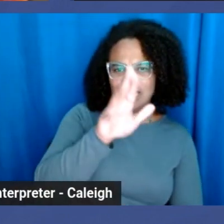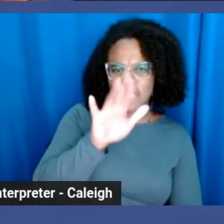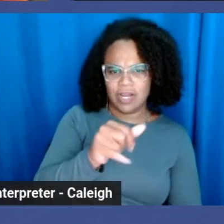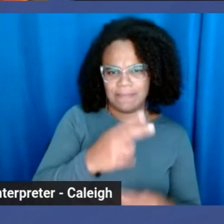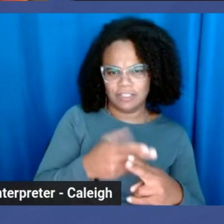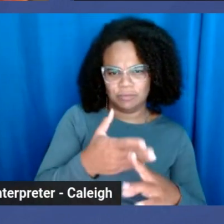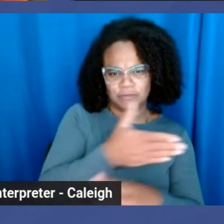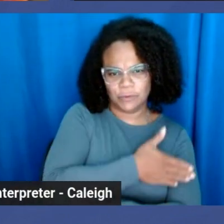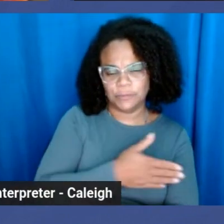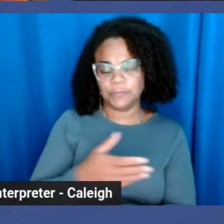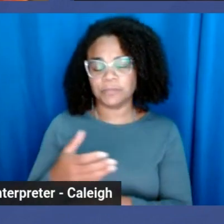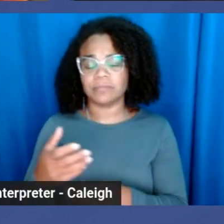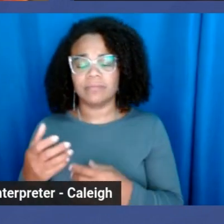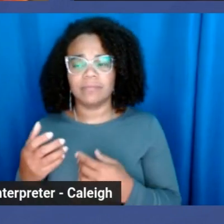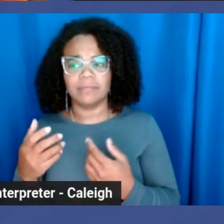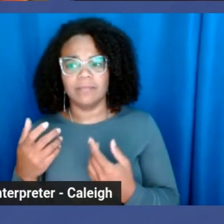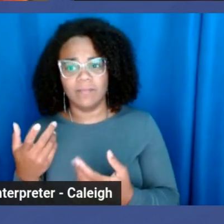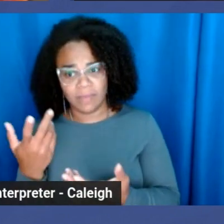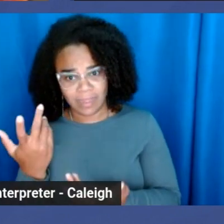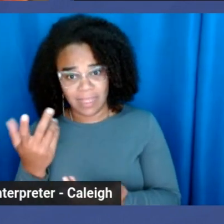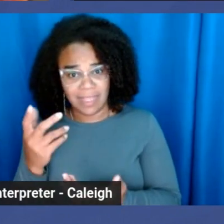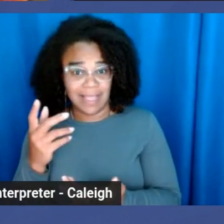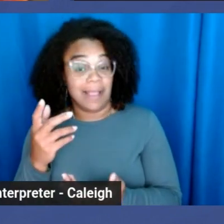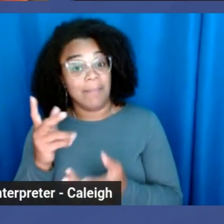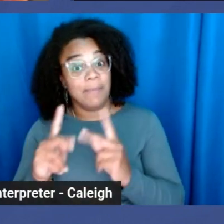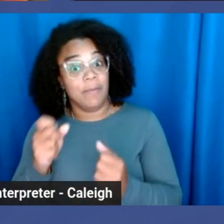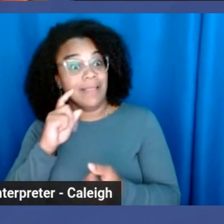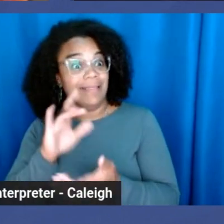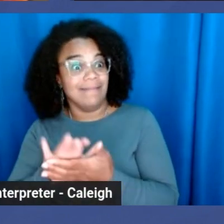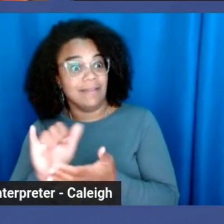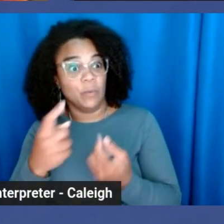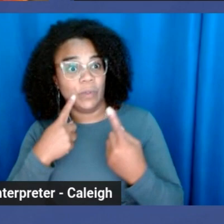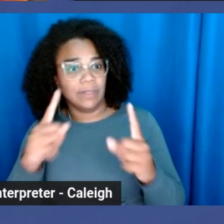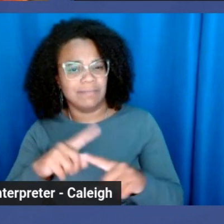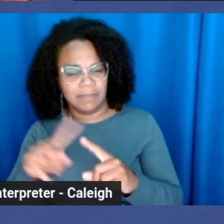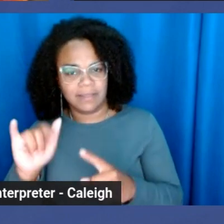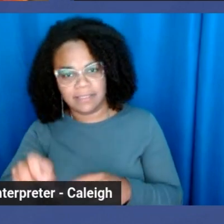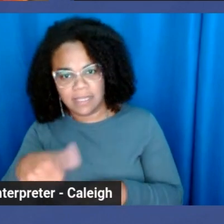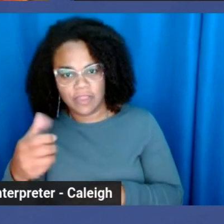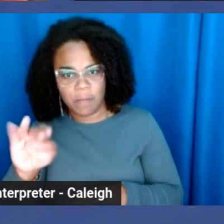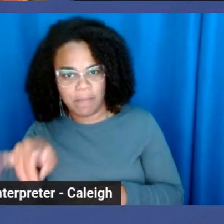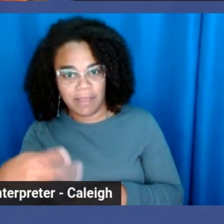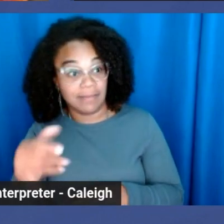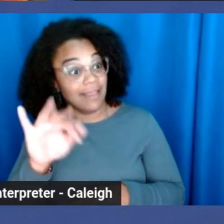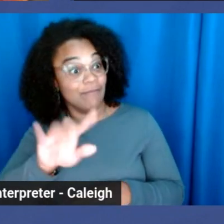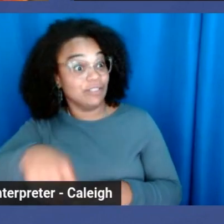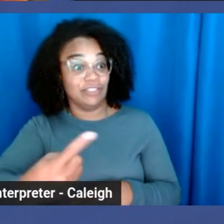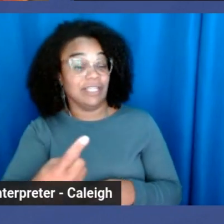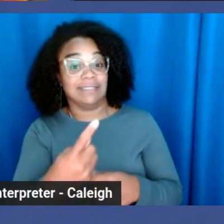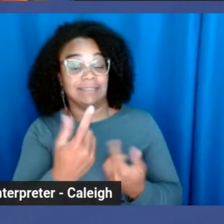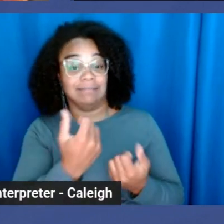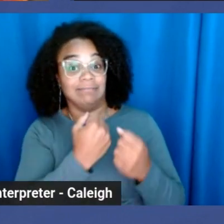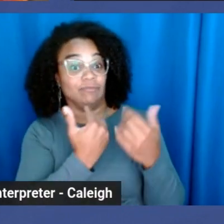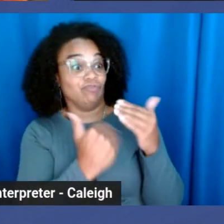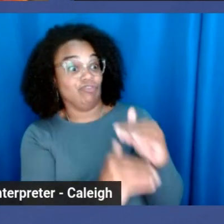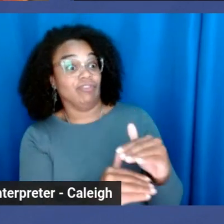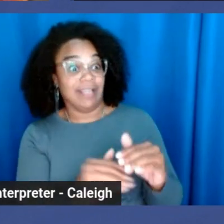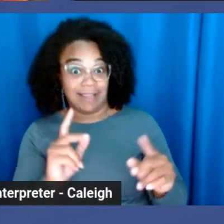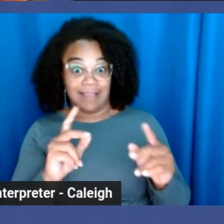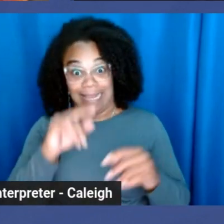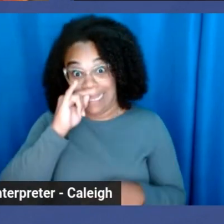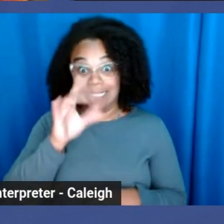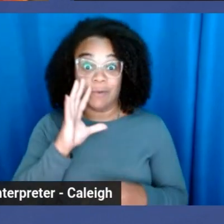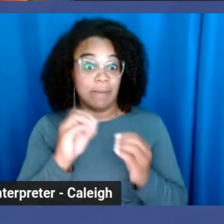that these things work, right? Like that's its own myth, that if we just put these restrictions on, kids will be safer. That